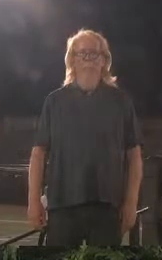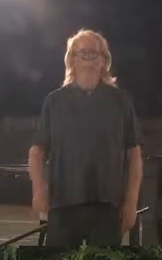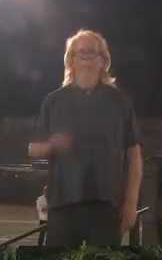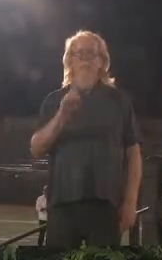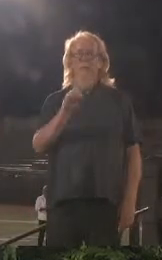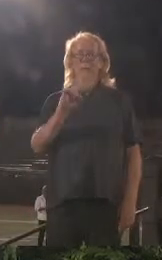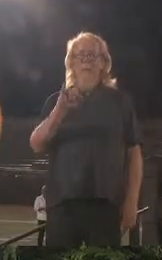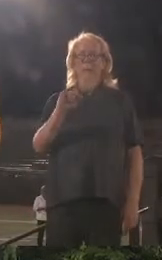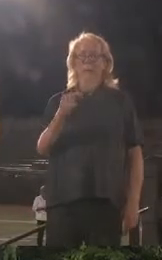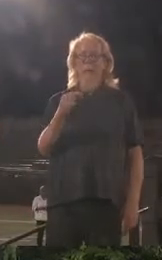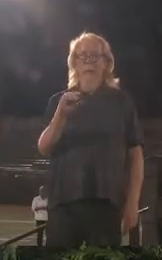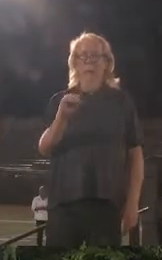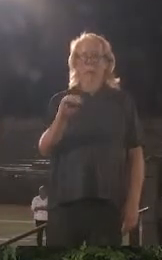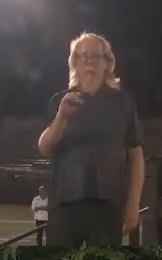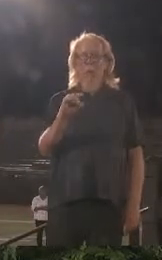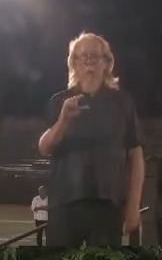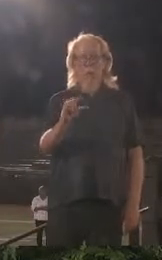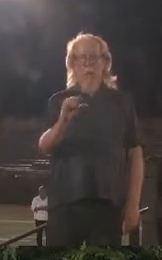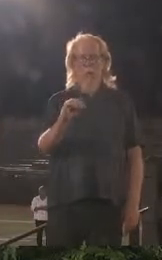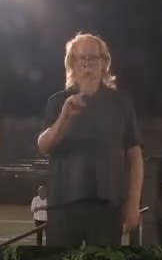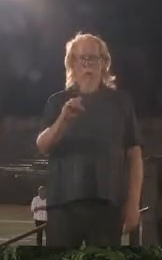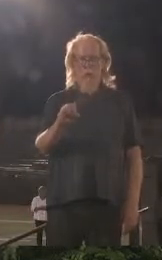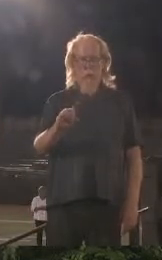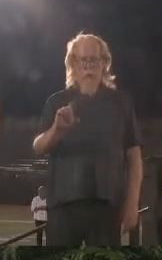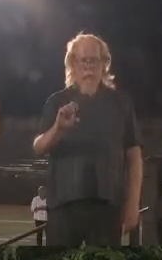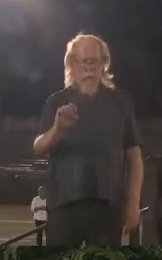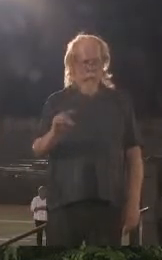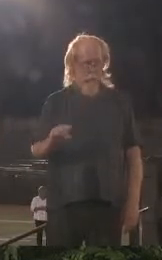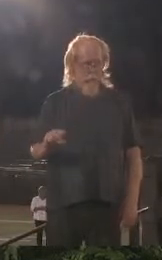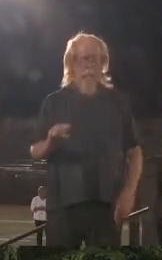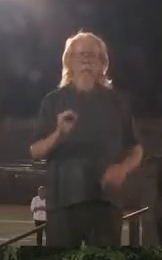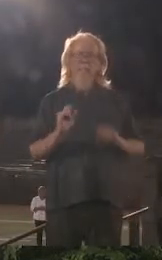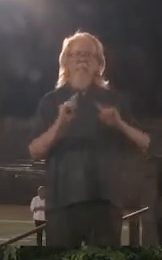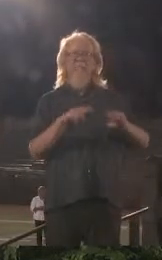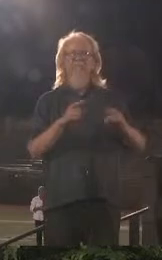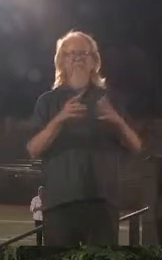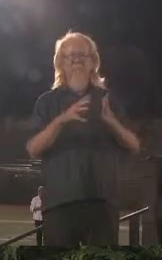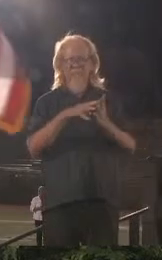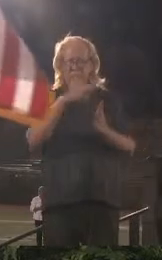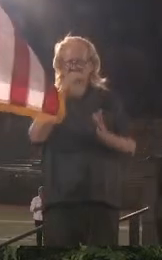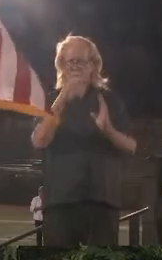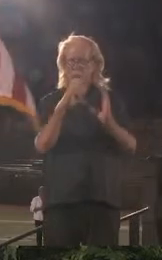Diego Armando Gonzalez earned a certification in knowledge-based floral skills.